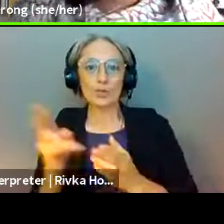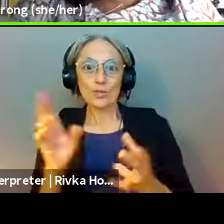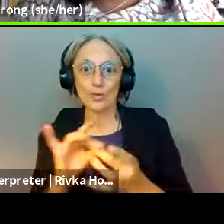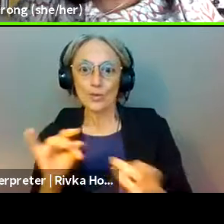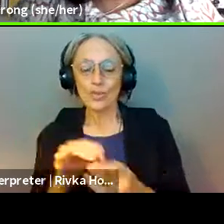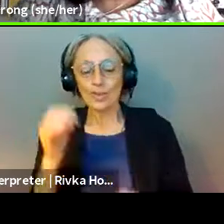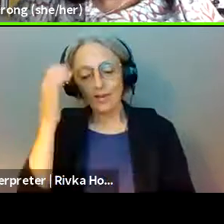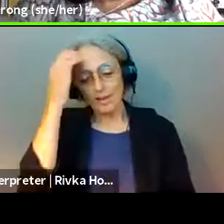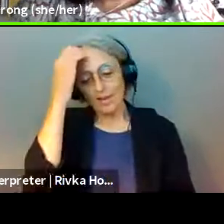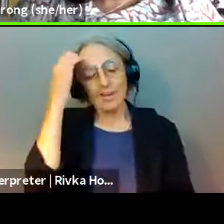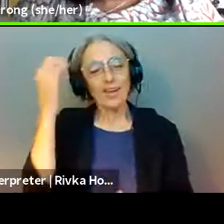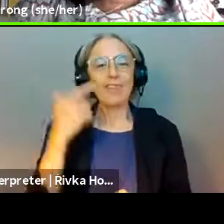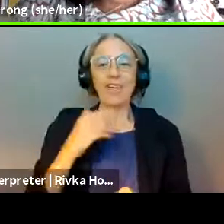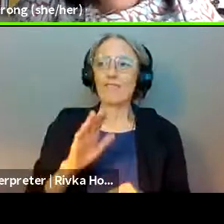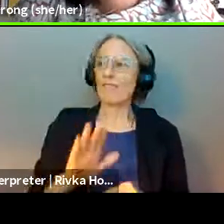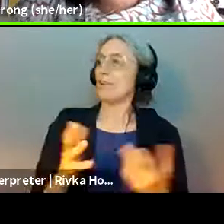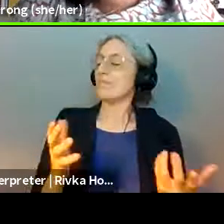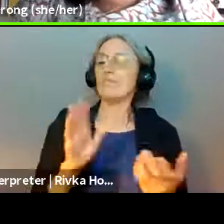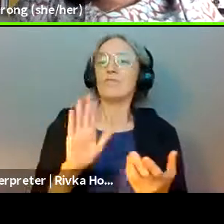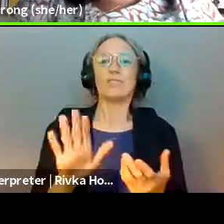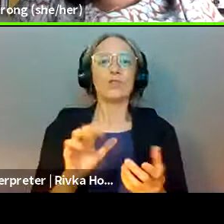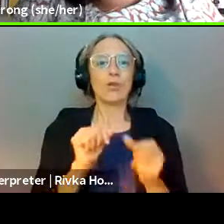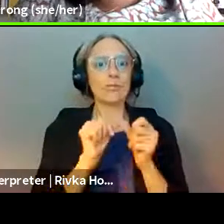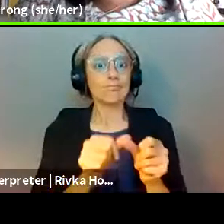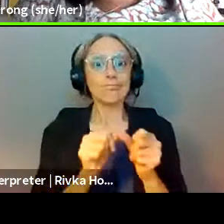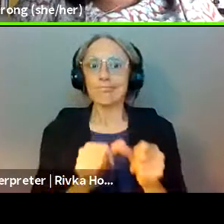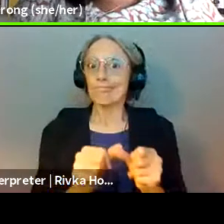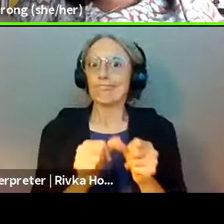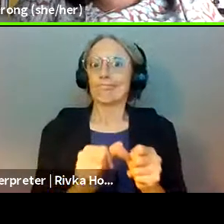your just unflinching